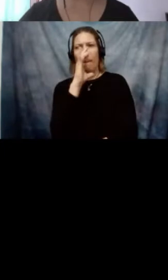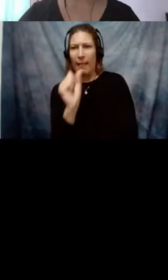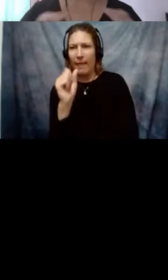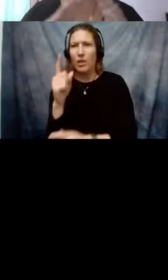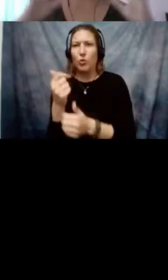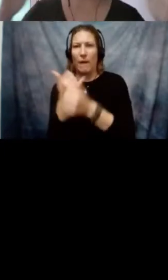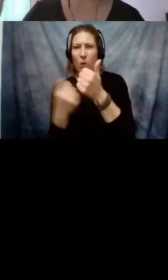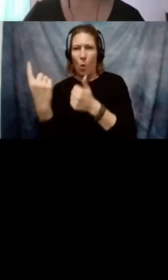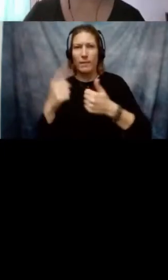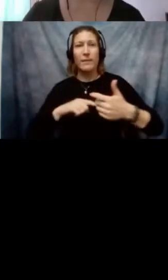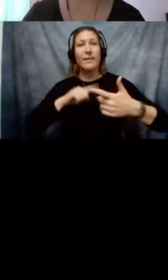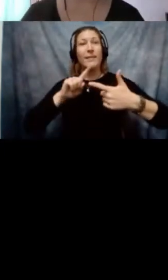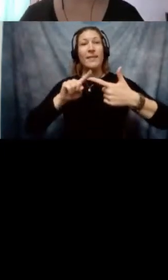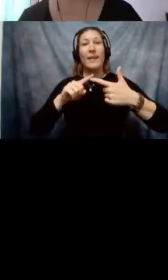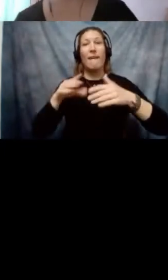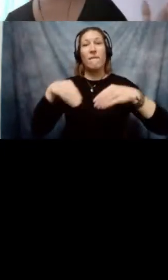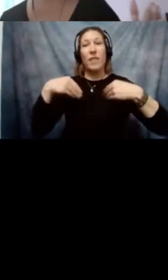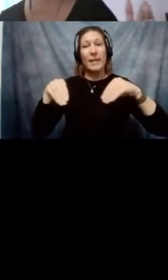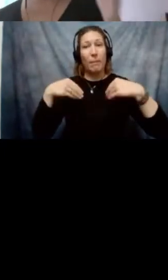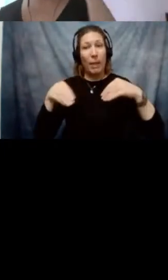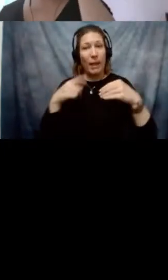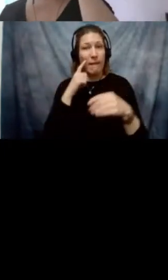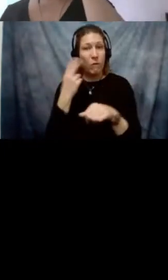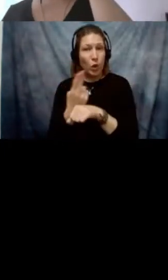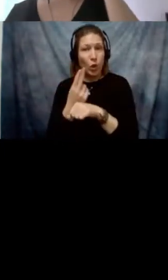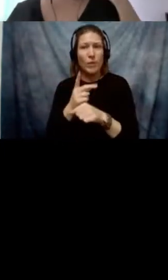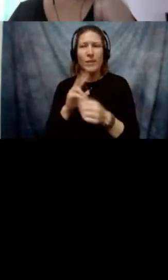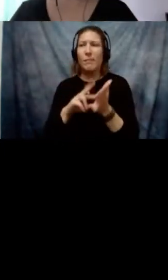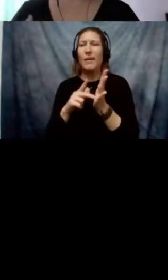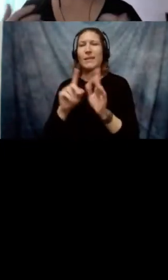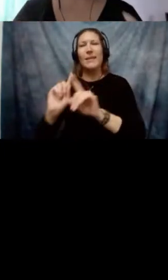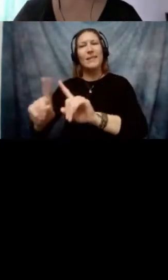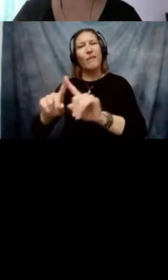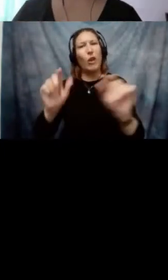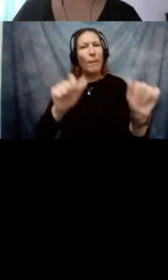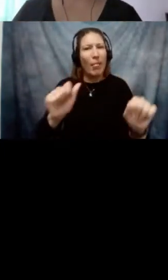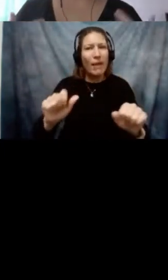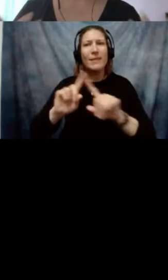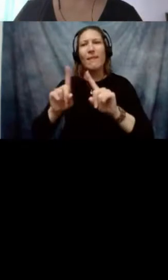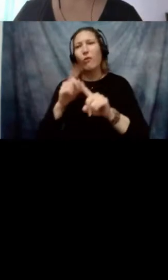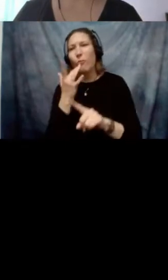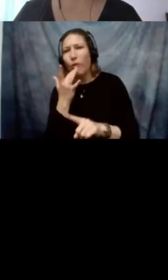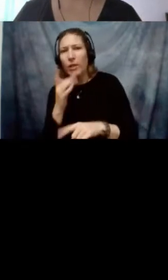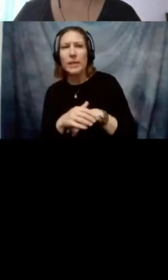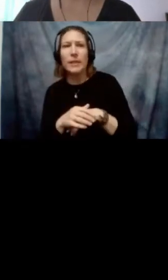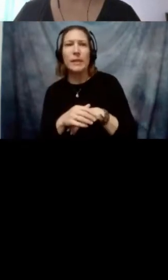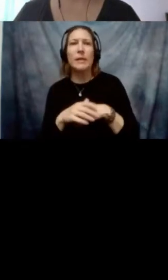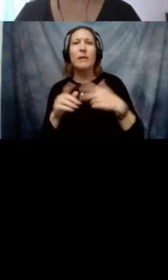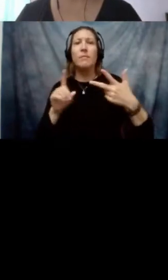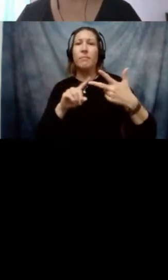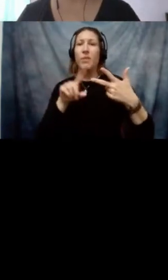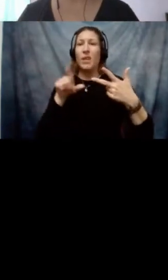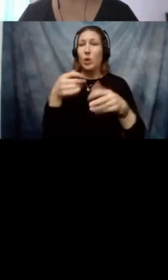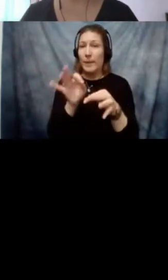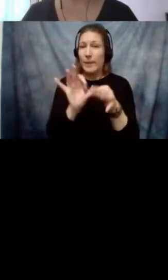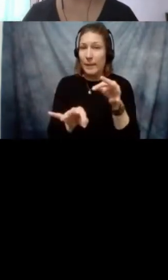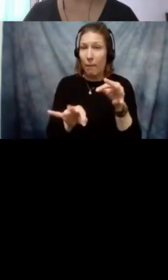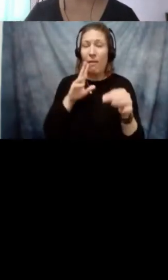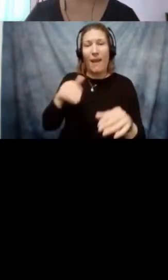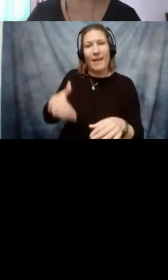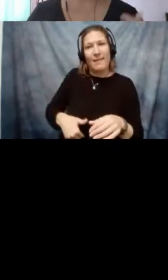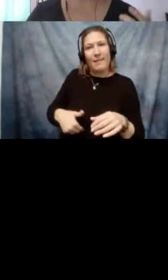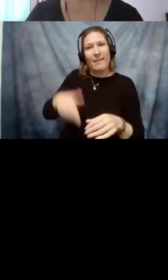wide range of preferences and abilities. UDL means that whatever we design should be simple and intuitive to use, meaning that it should